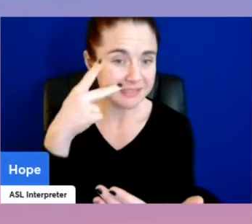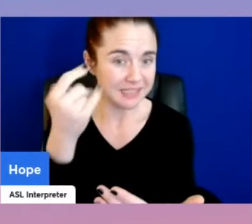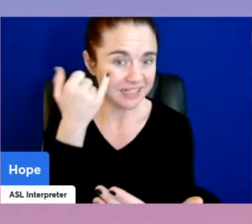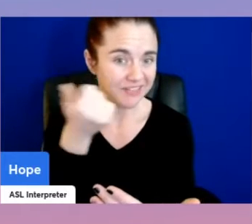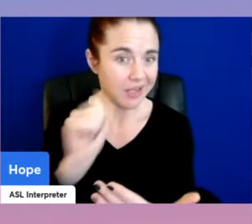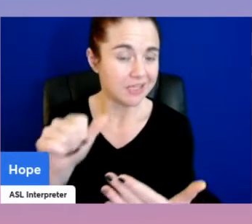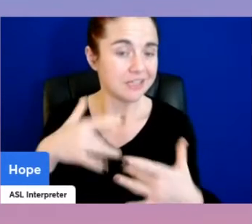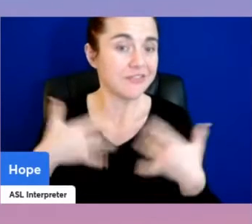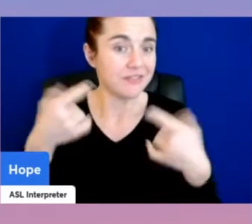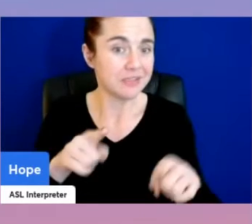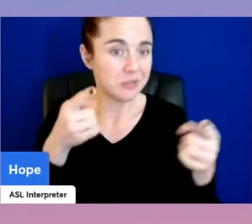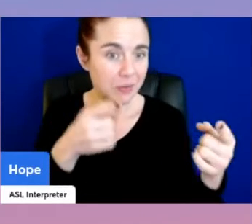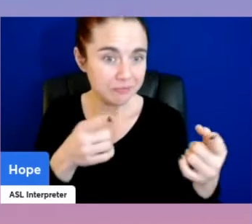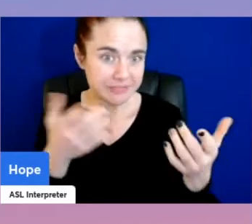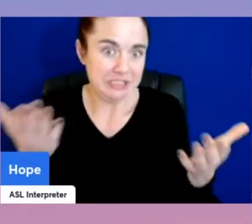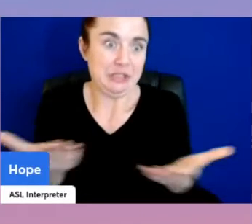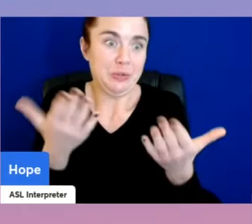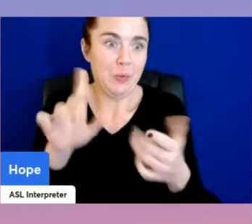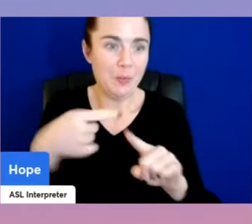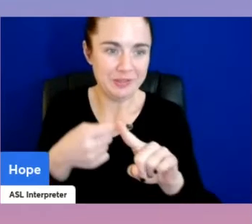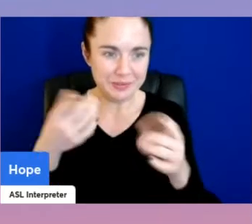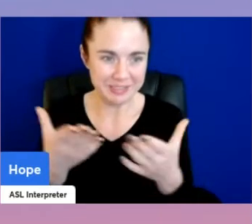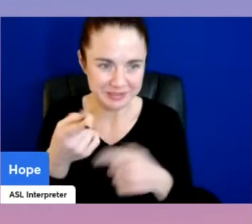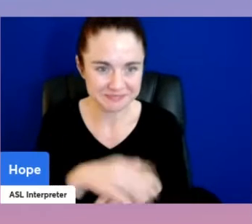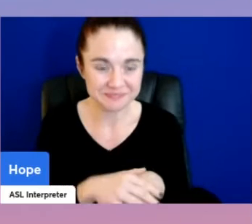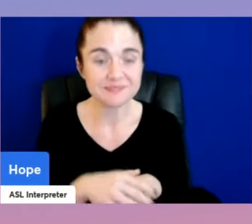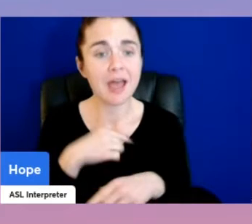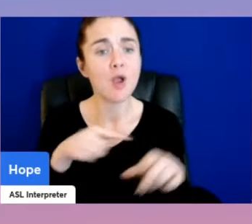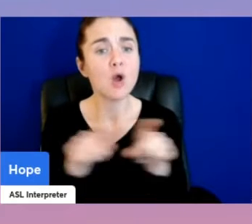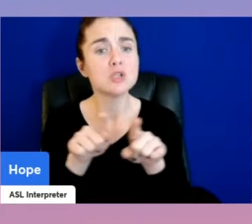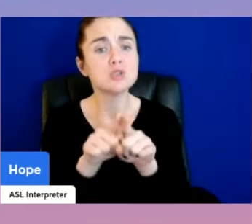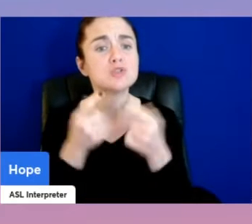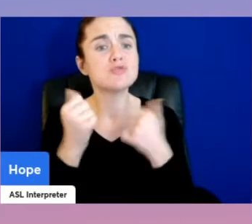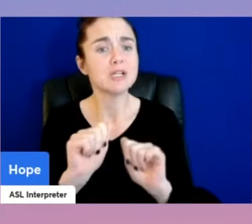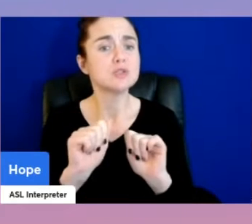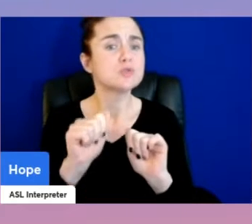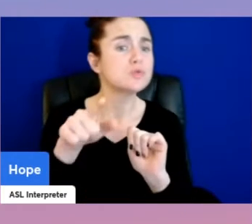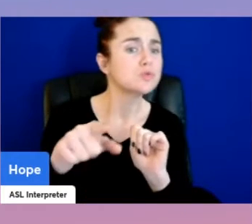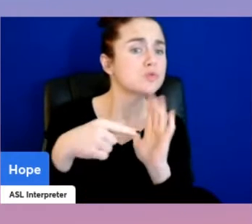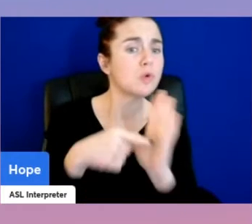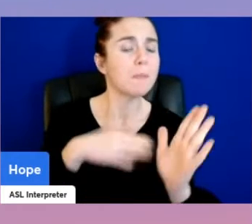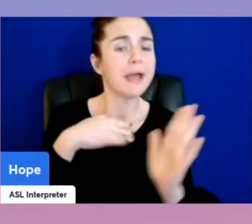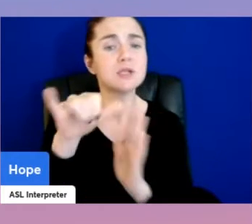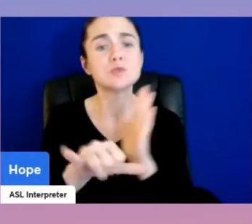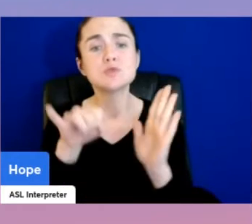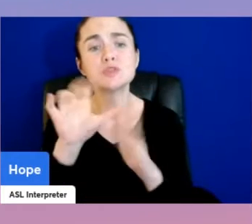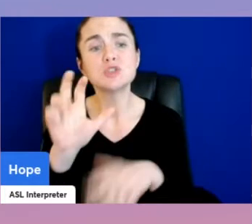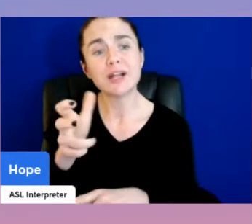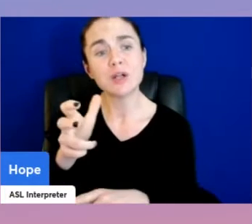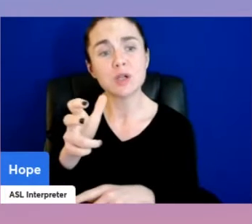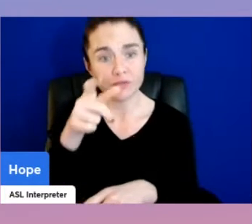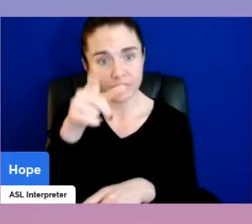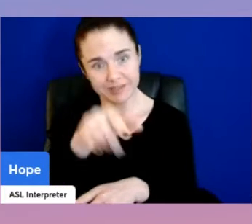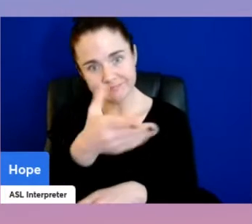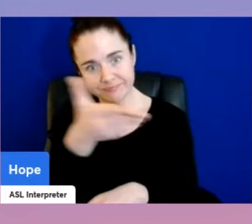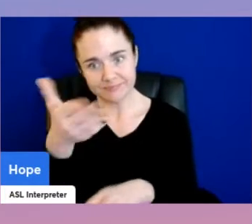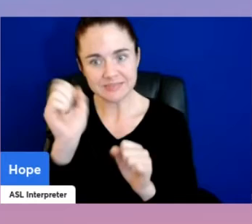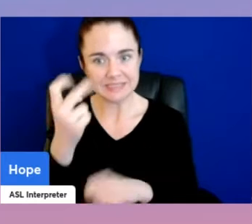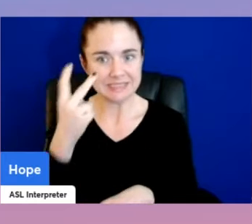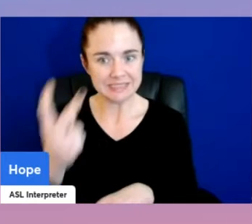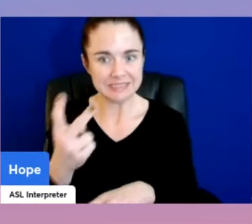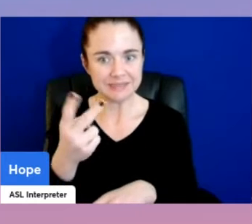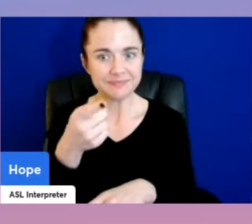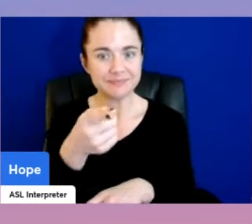while you're in town. I also try and share my knowledge online through my YouTube channel called the Azure Terraformer. Most of